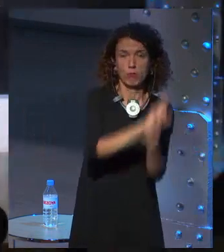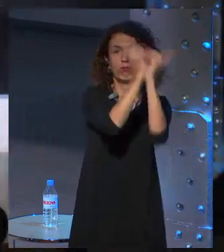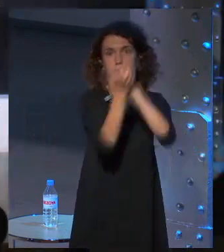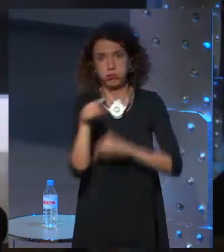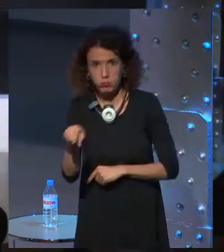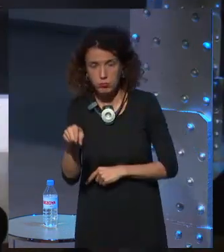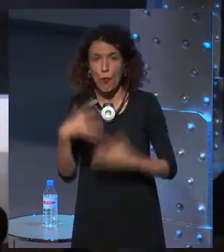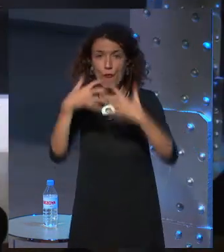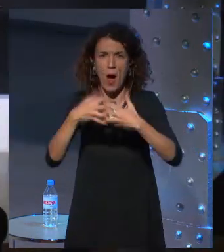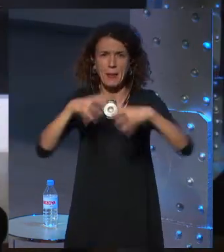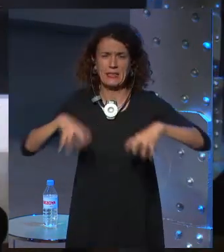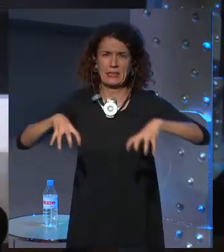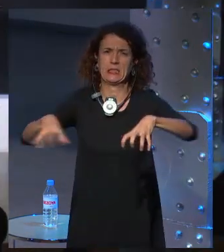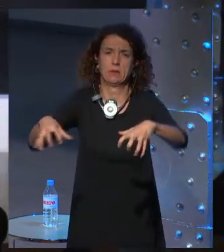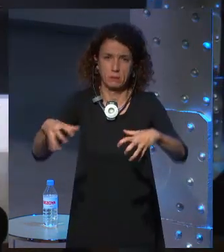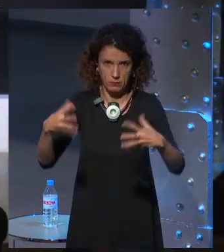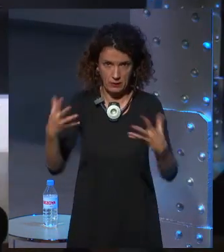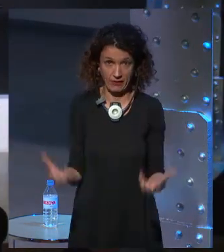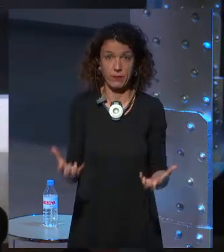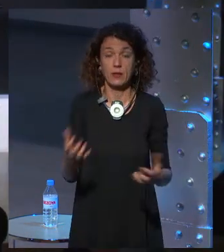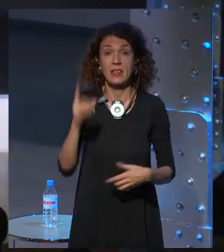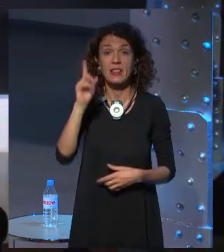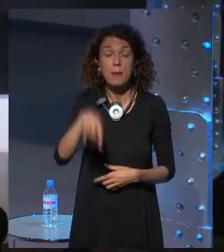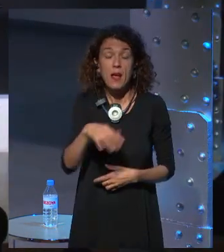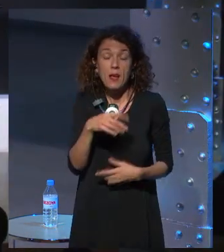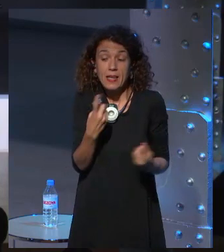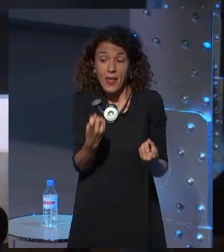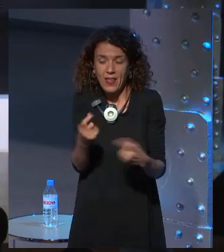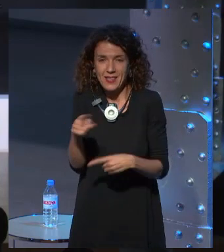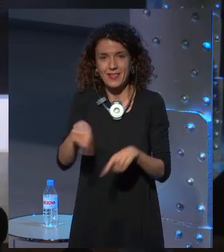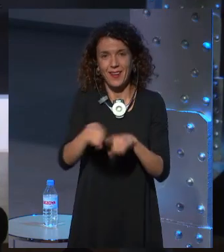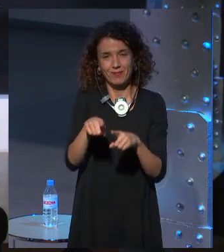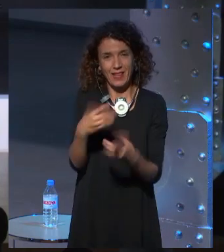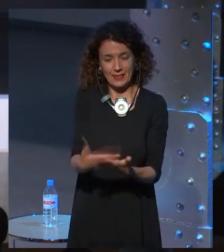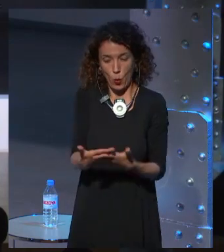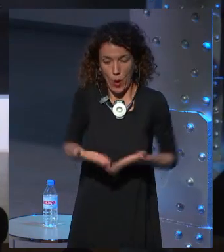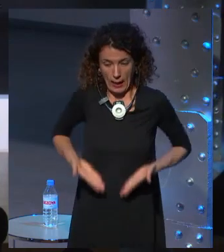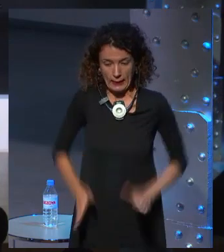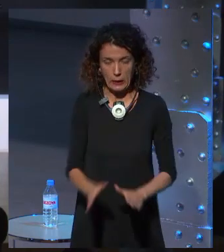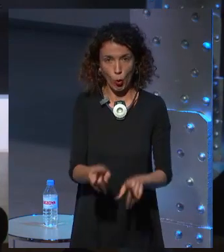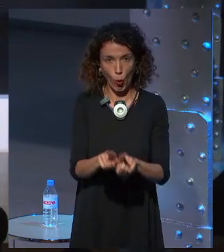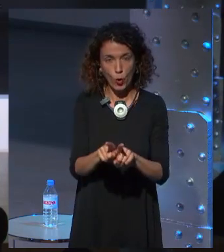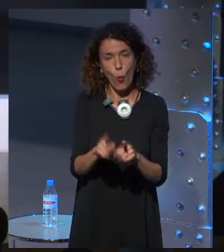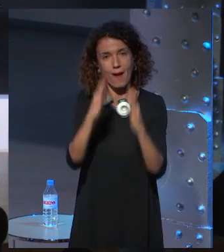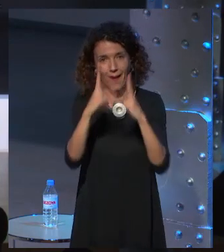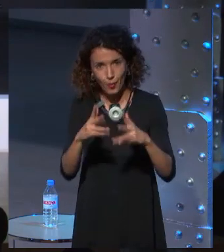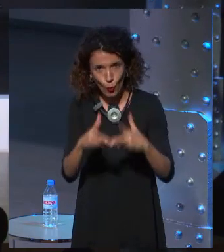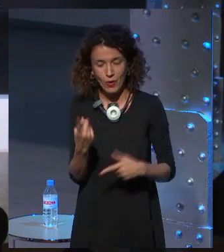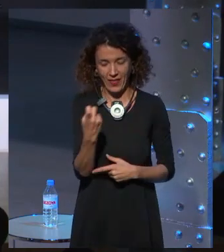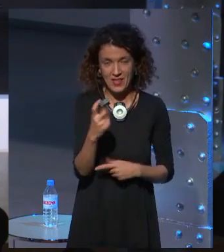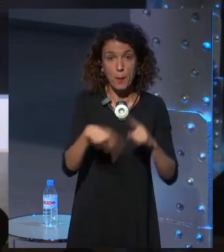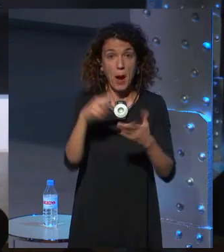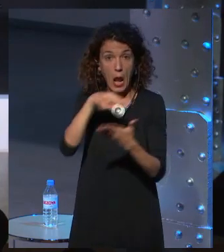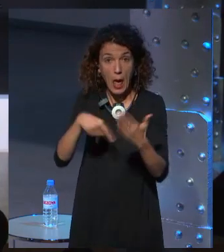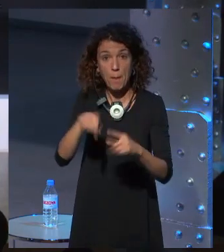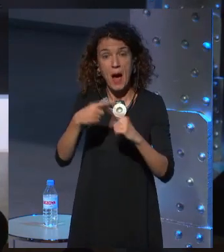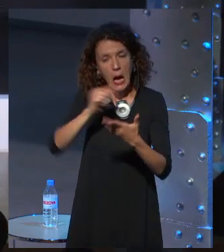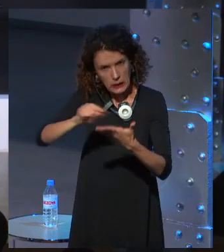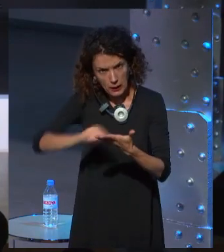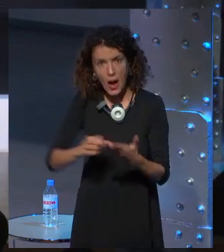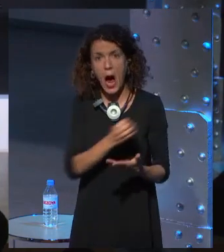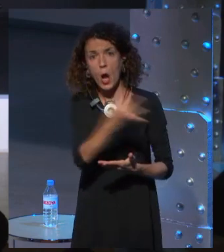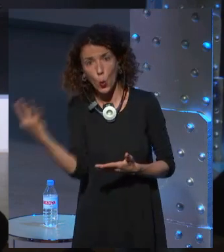factories. And we still needed to make sure that our kids could read and write and do math, but they needed to have some knowledge in the disciplines and areas where